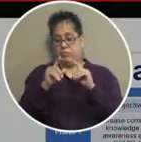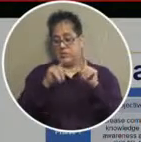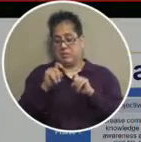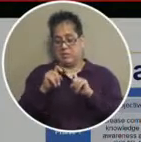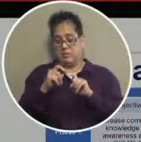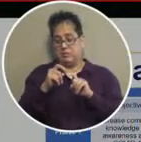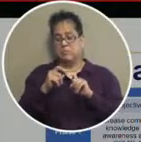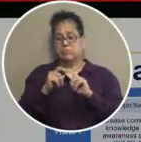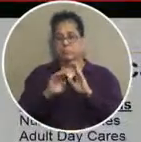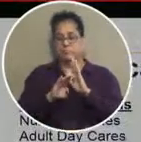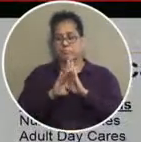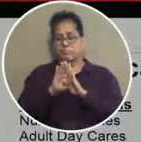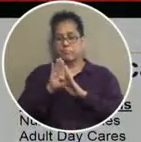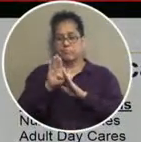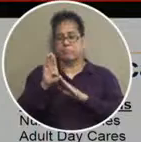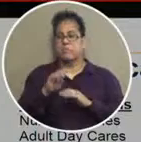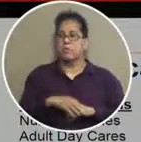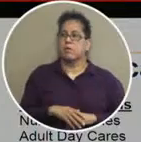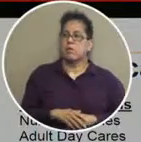slide, please.